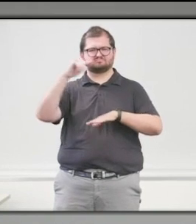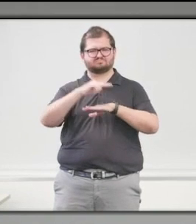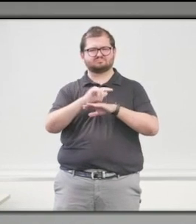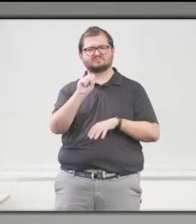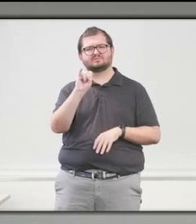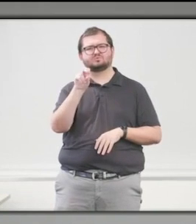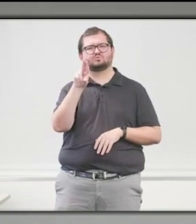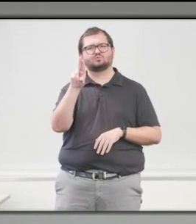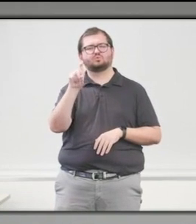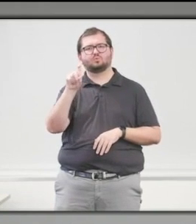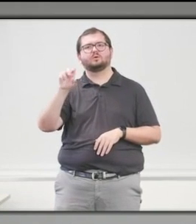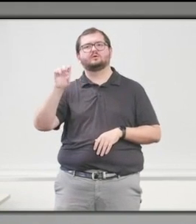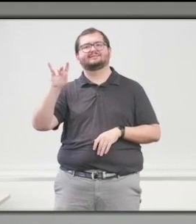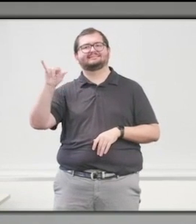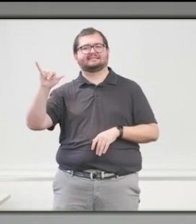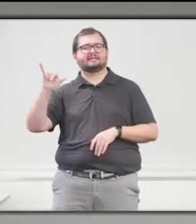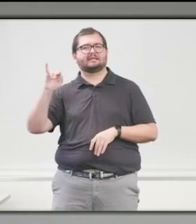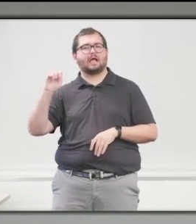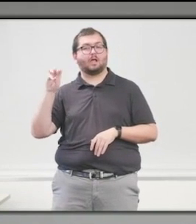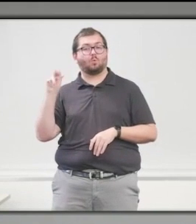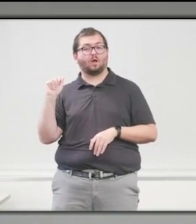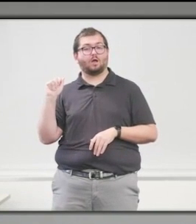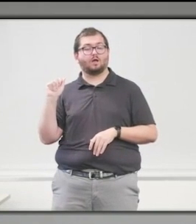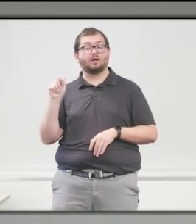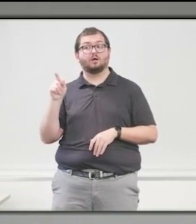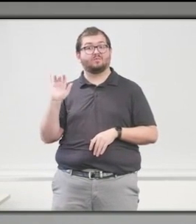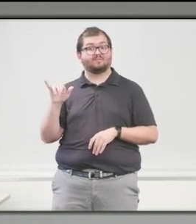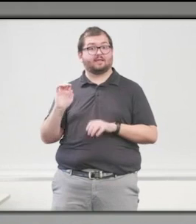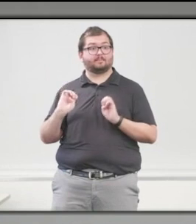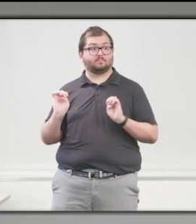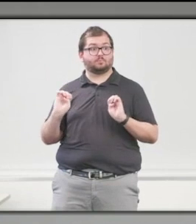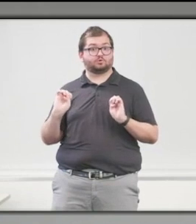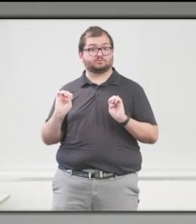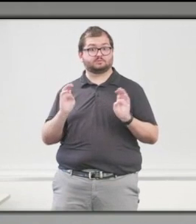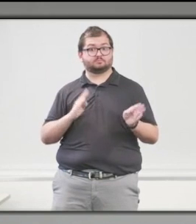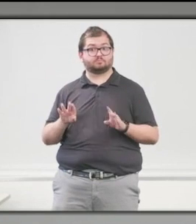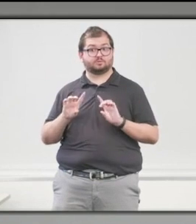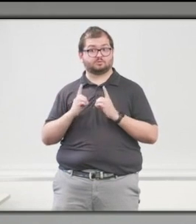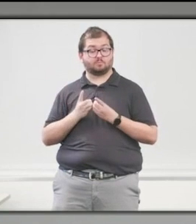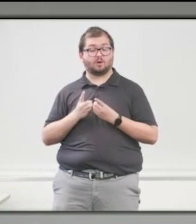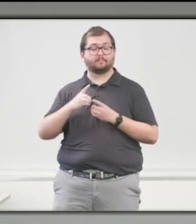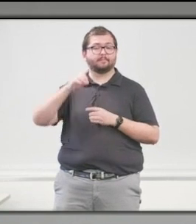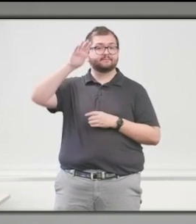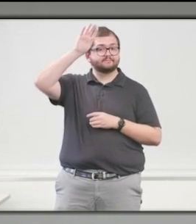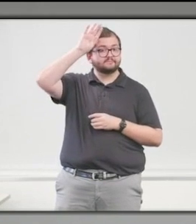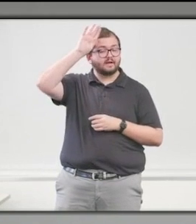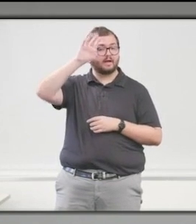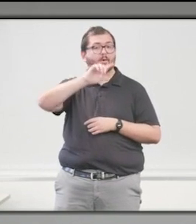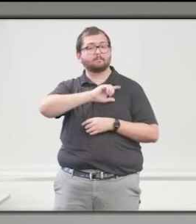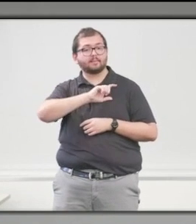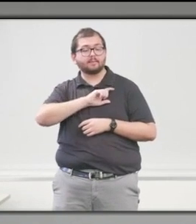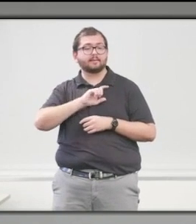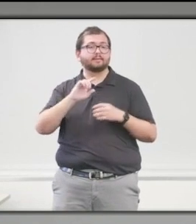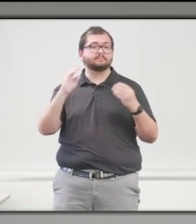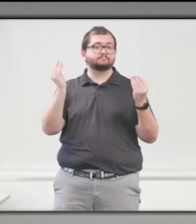Iowa. And that emergency preparedness department, the fire and police and EMTs and